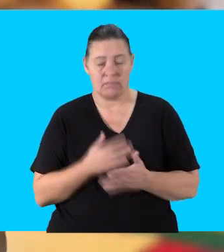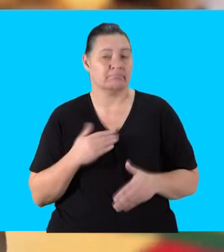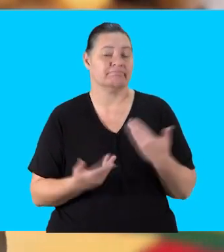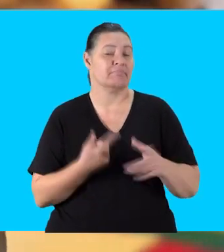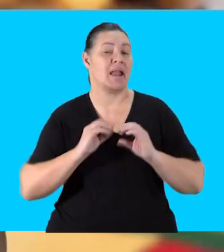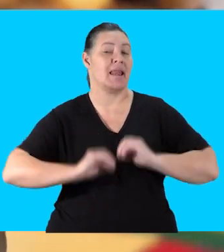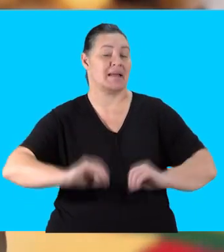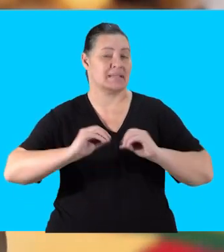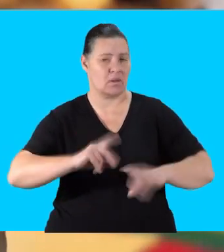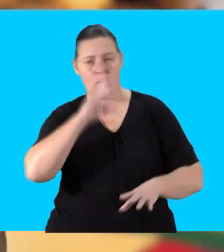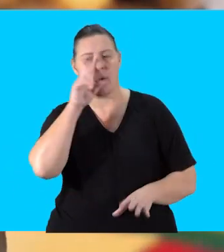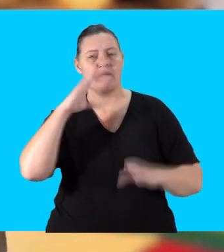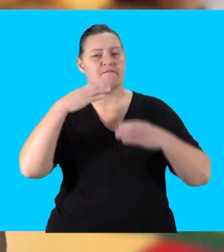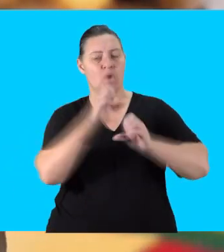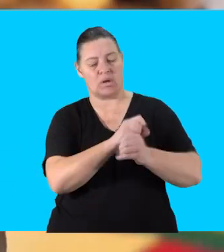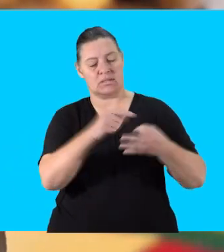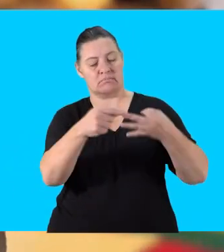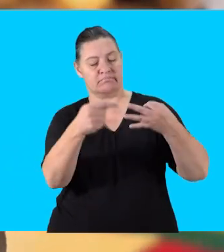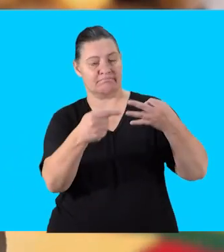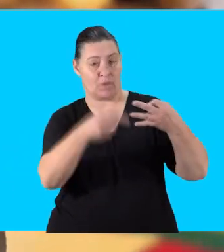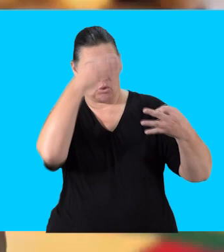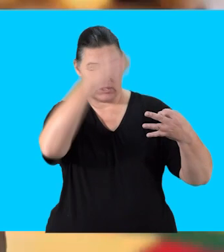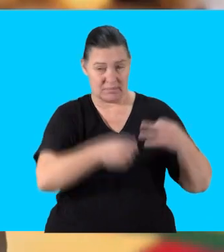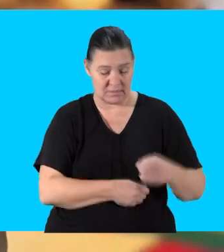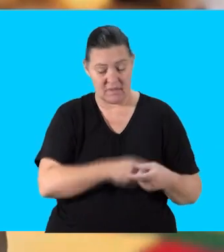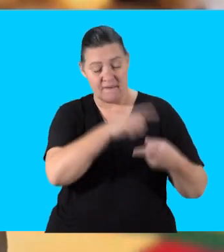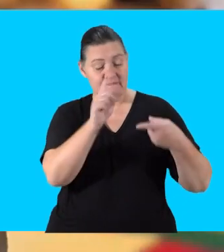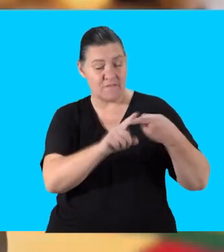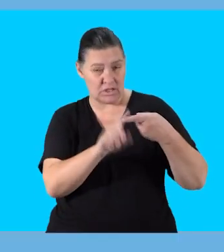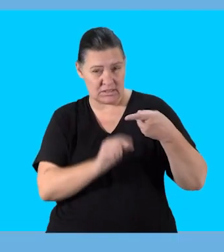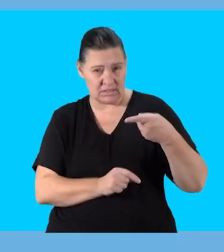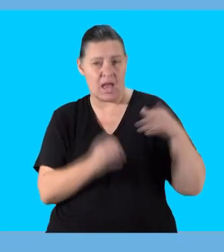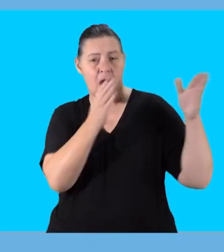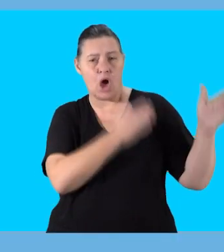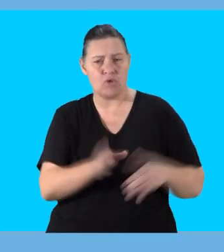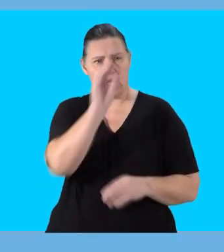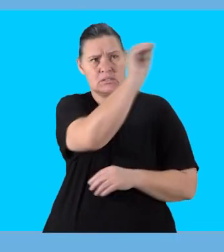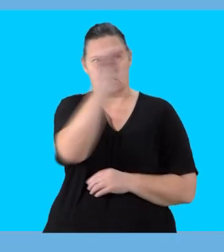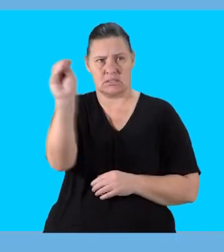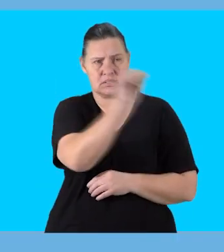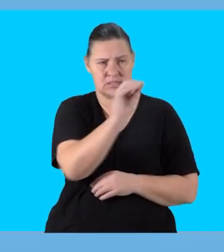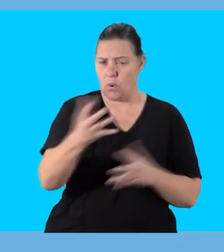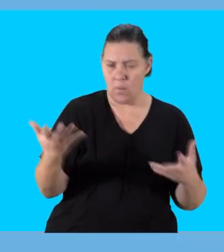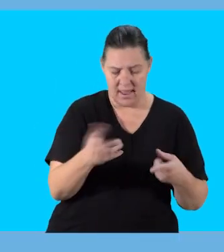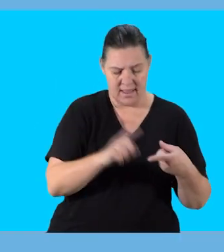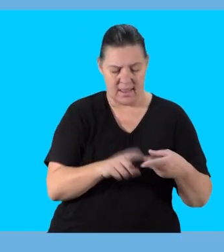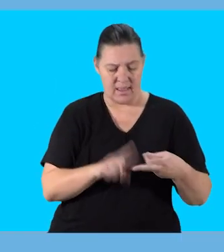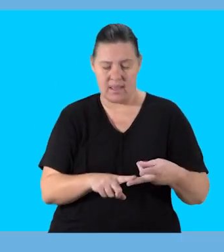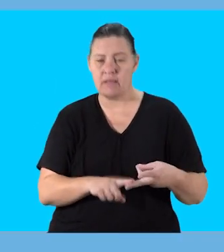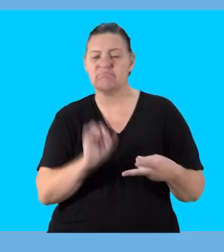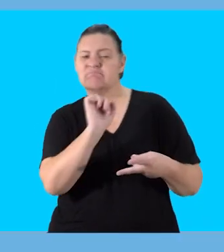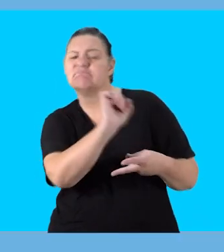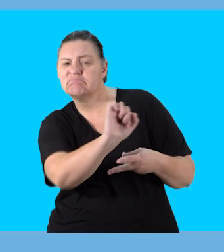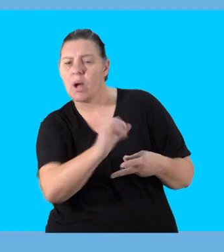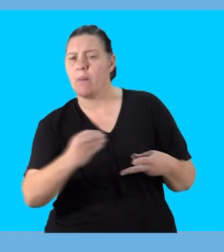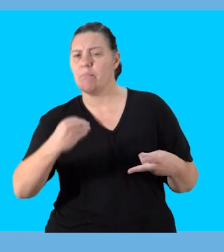in proceeding with this lesson, we are going to be focusing on 3 concepts. The first one would be the arrangements of elements, and then the second one